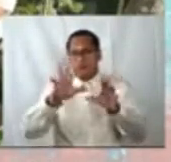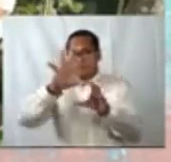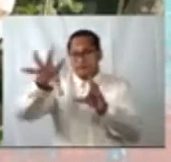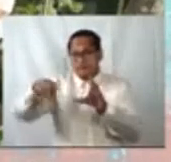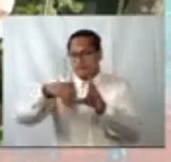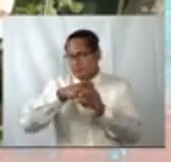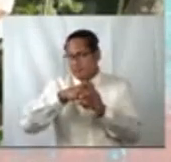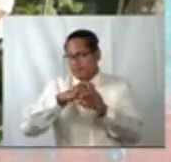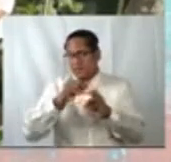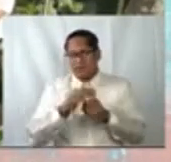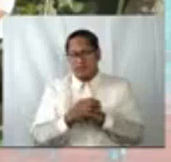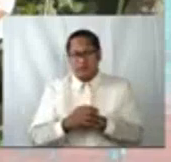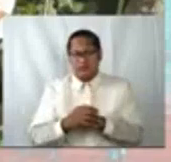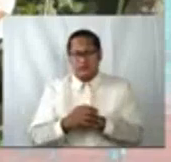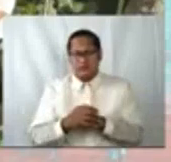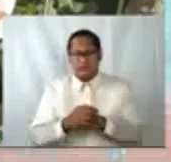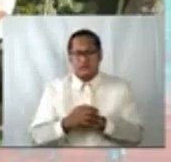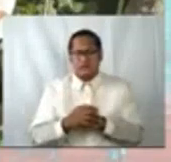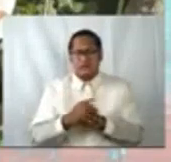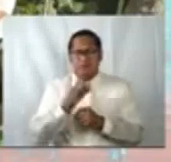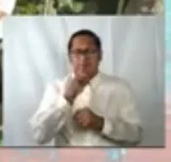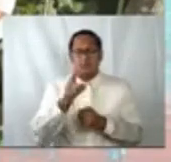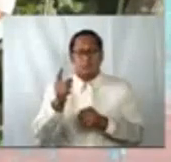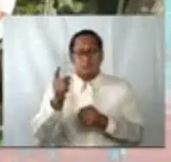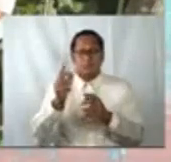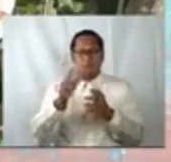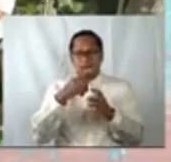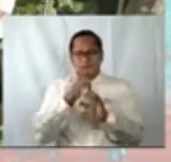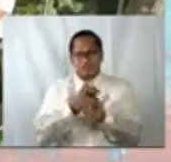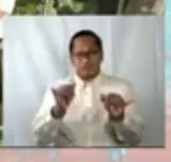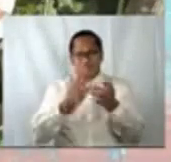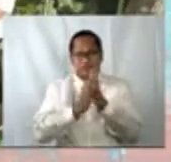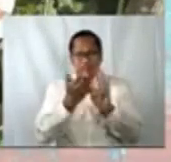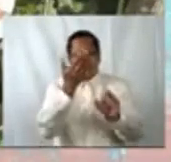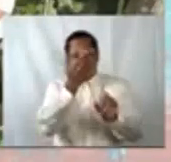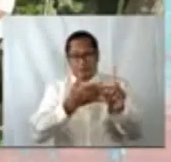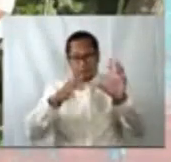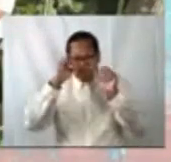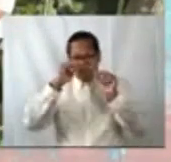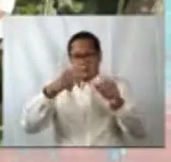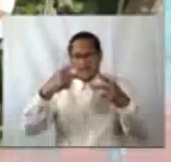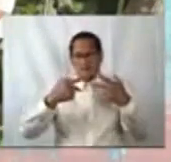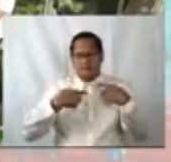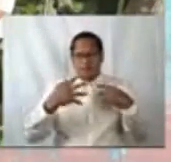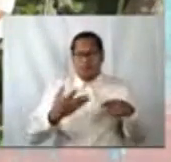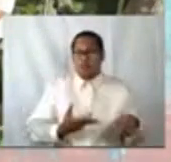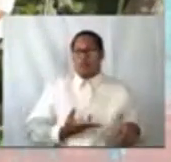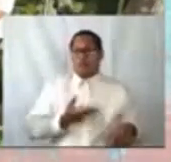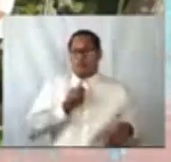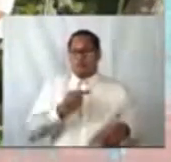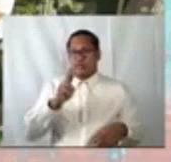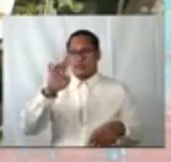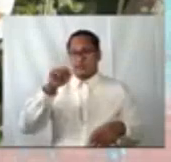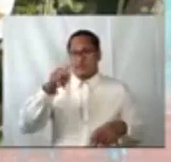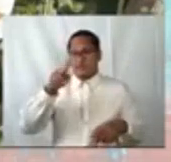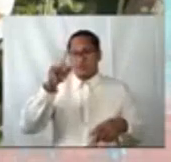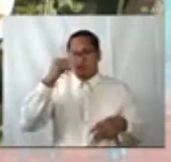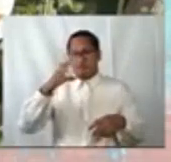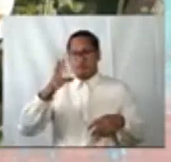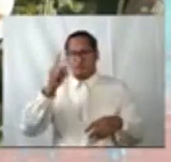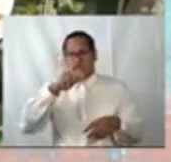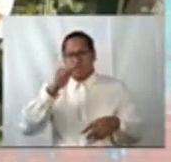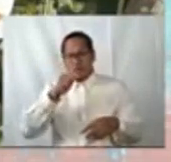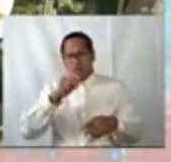Yeah. Macario Sacay yeah, was also president because he had his own Republic of Tagalog. Yeah. Manuel Quezon, Commonwealth na